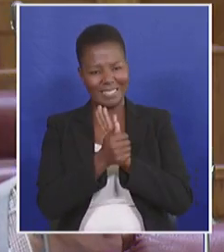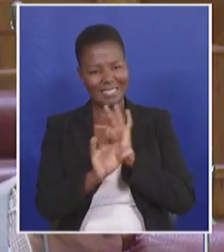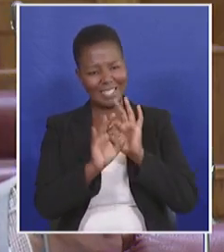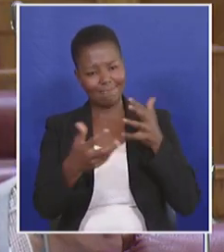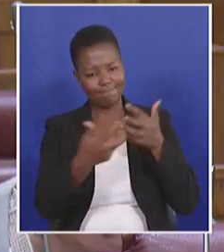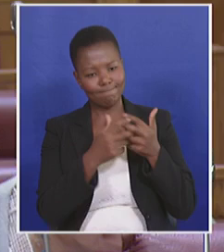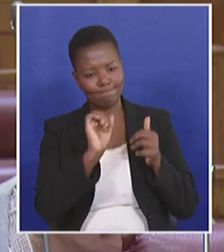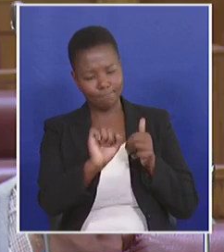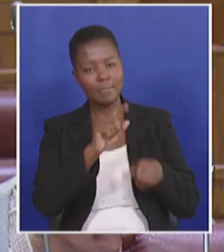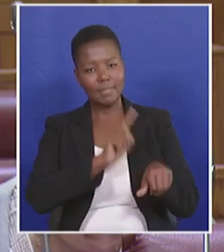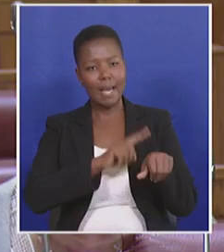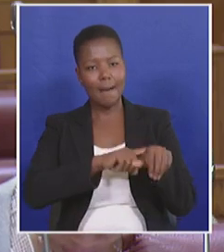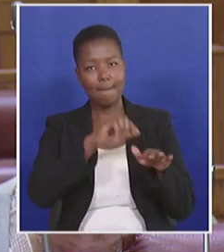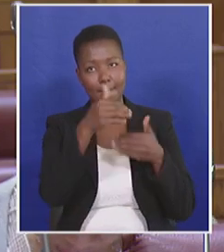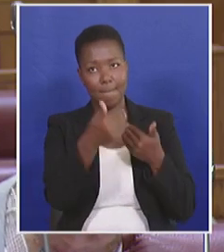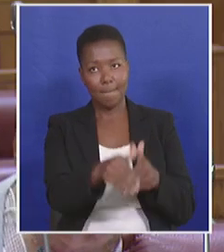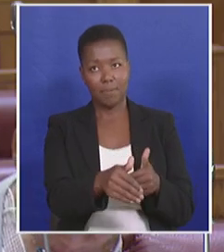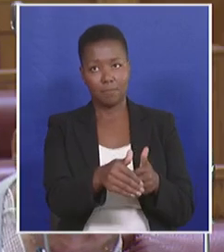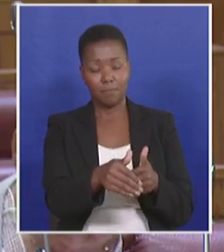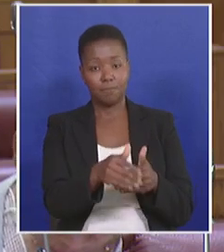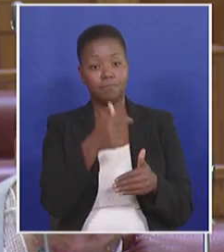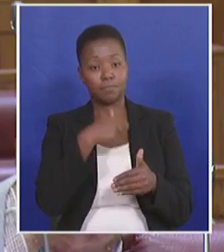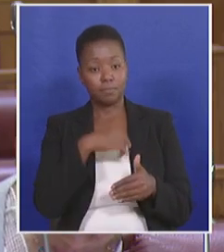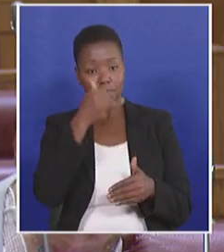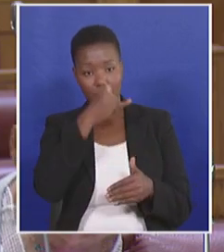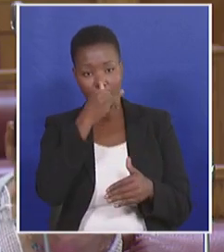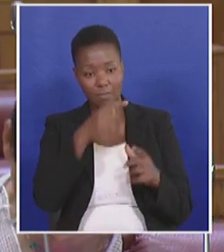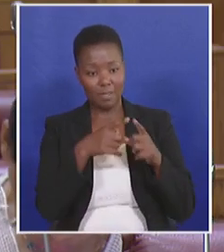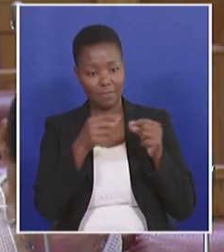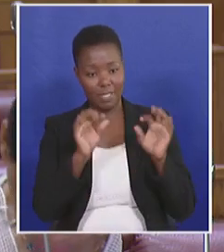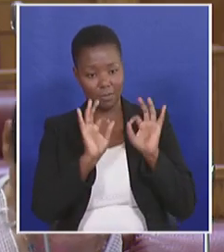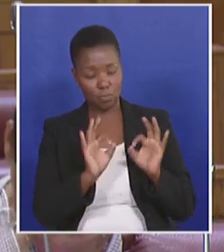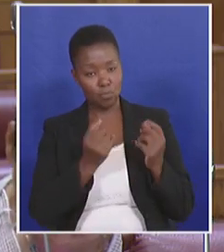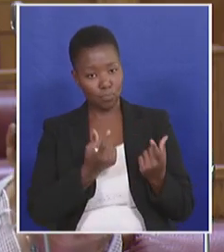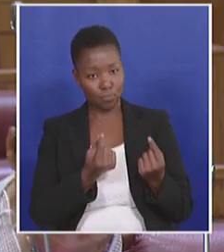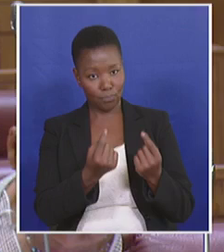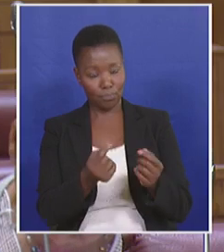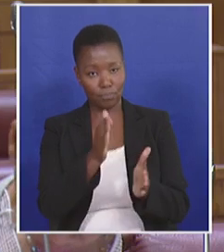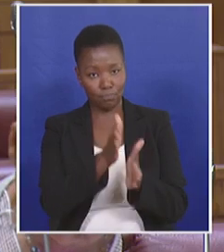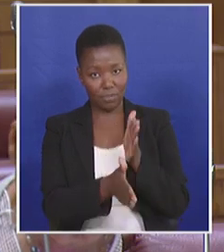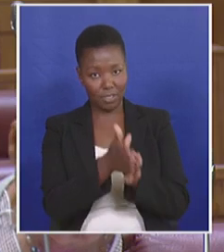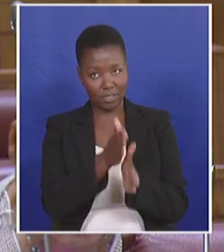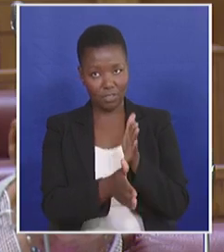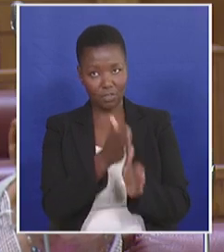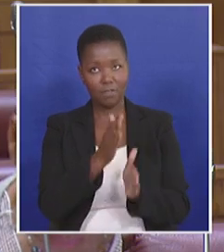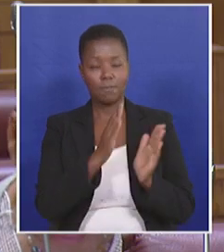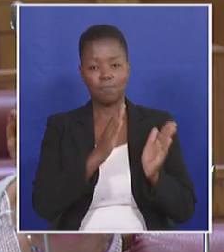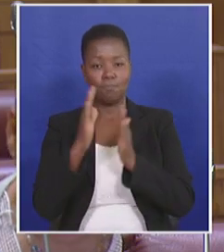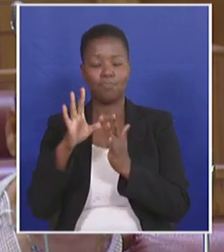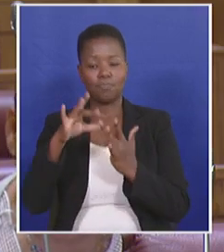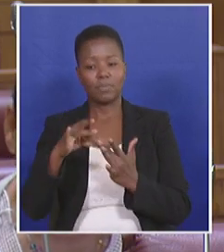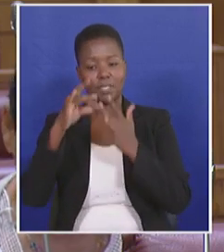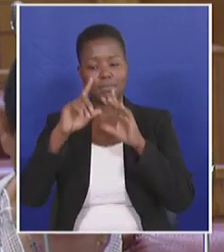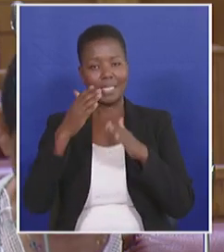of the project. Once the crime threat has successfully been attended to, the special task team will